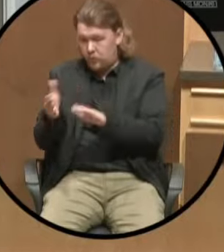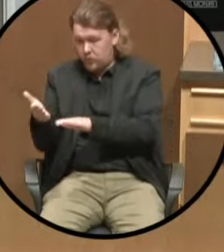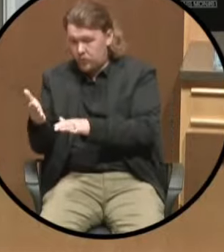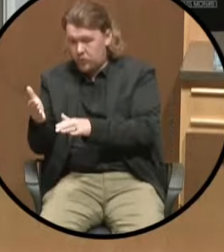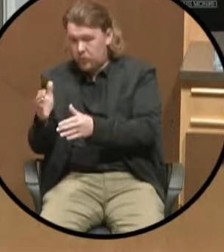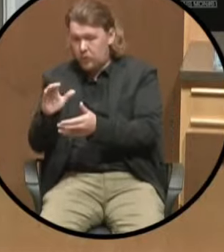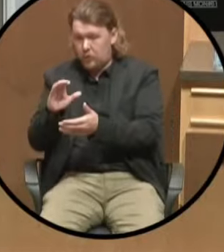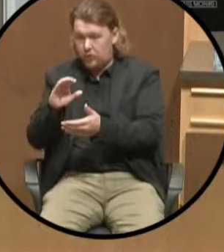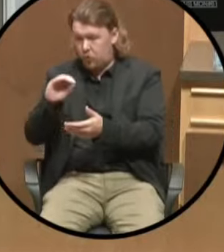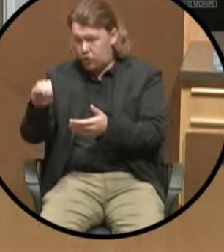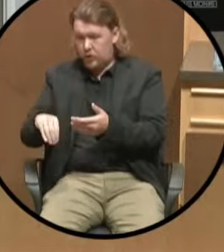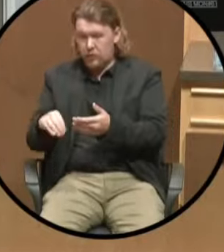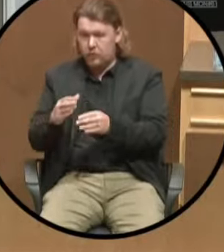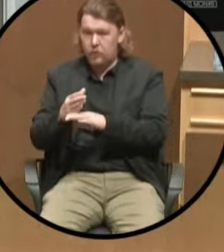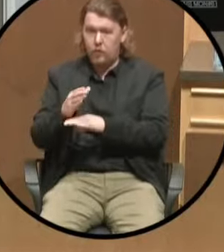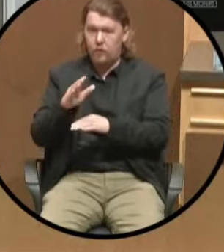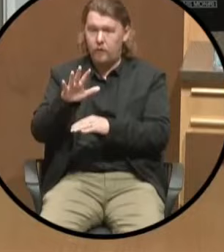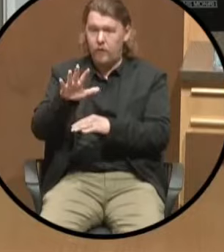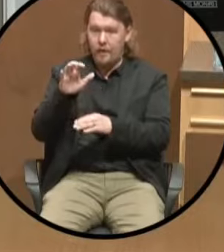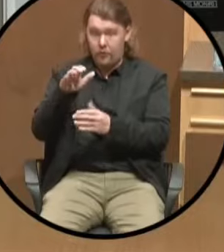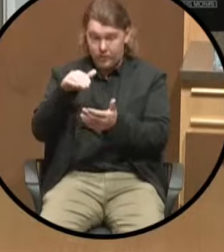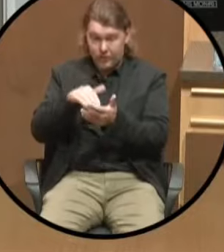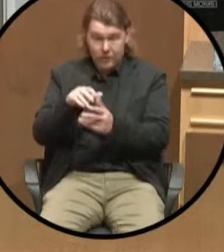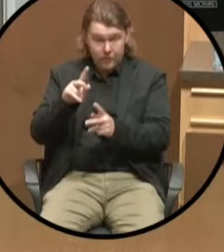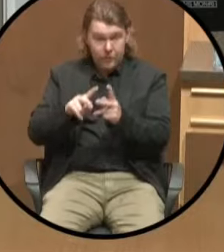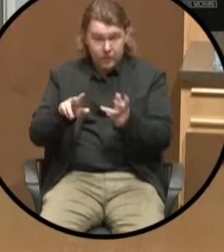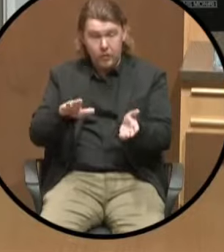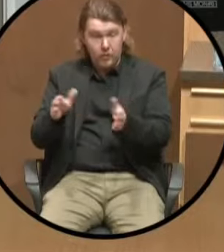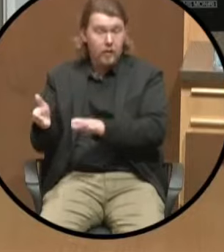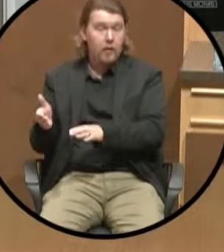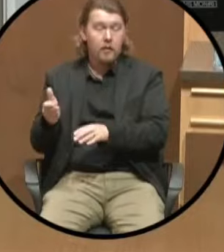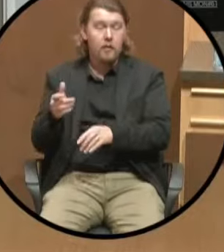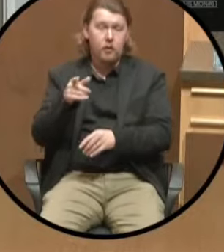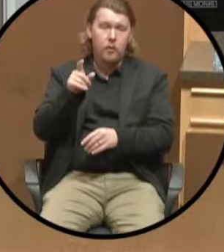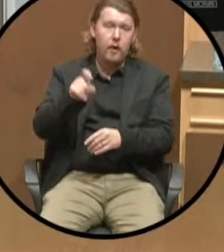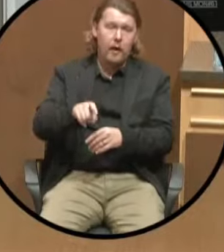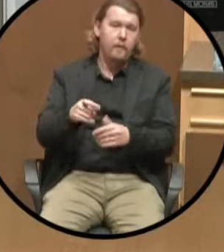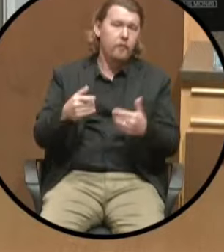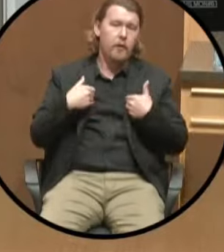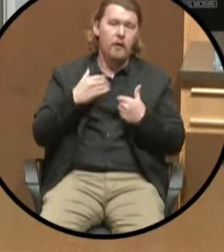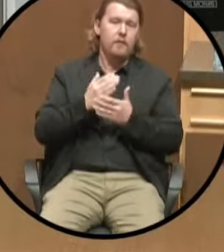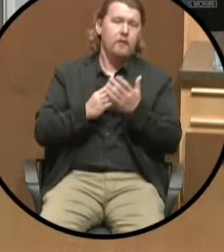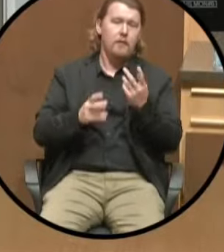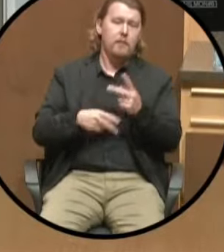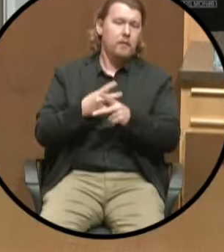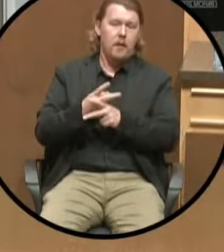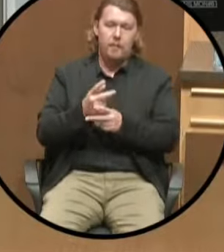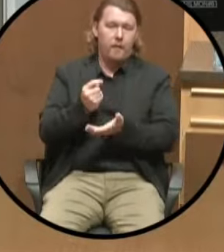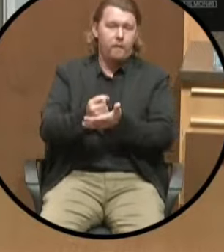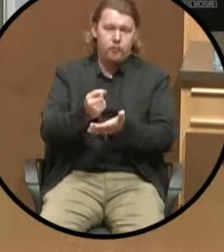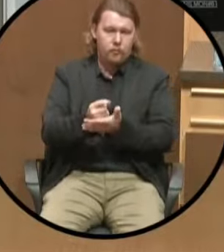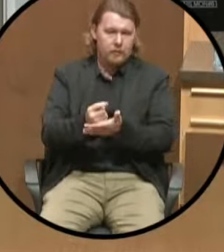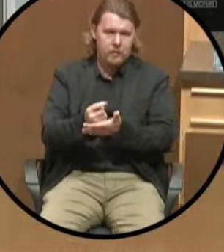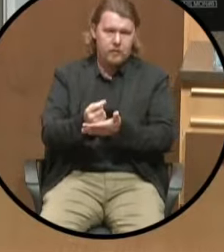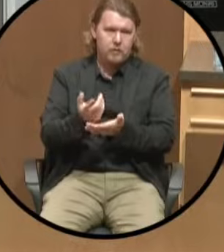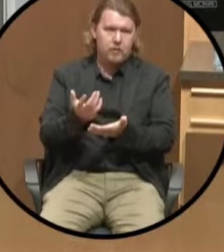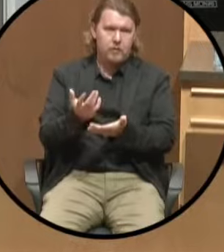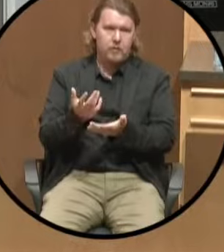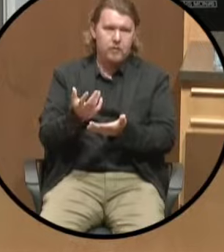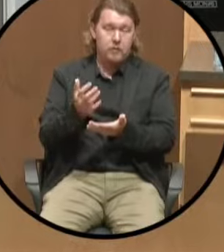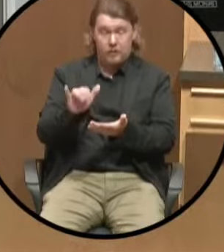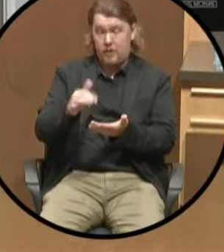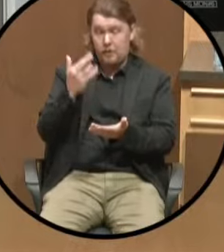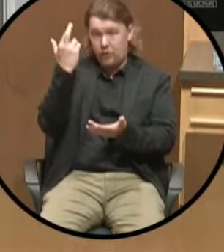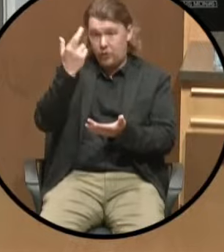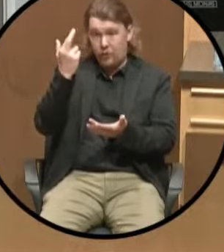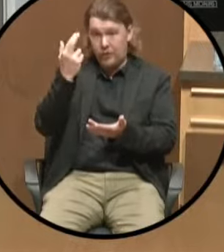over 500,000 people dying, you have to have some form of treatment. Hence, the